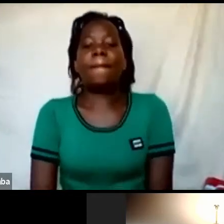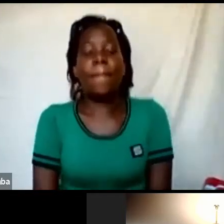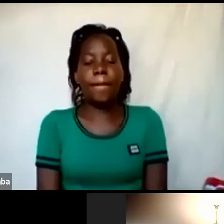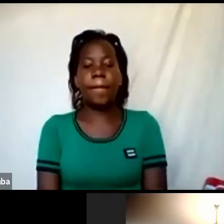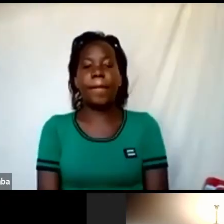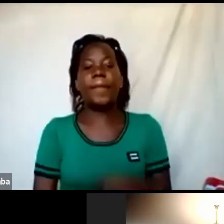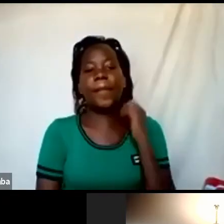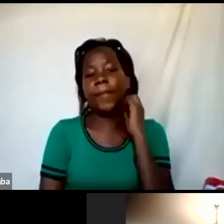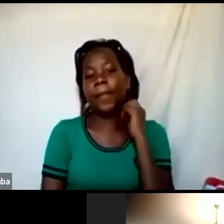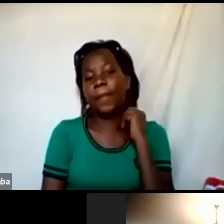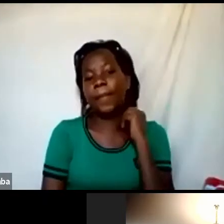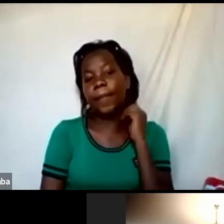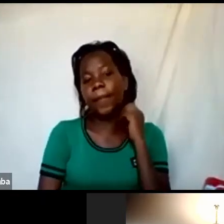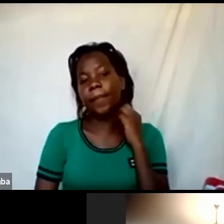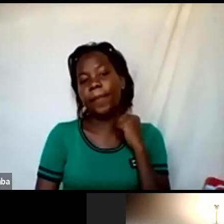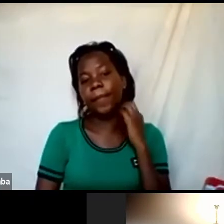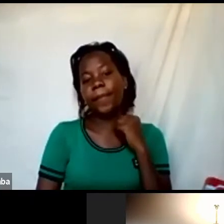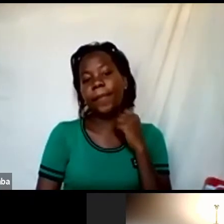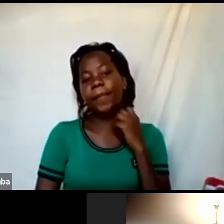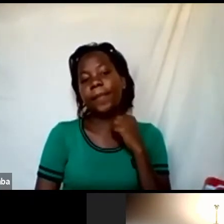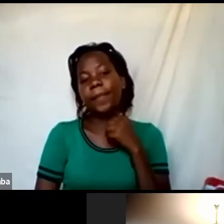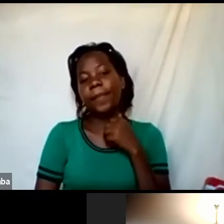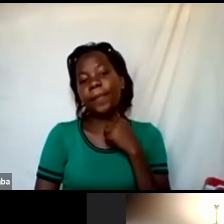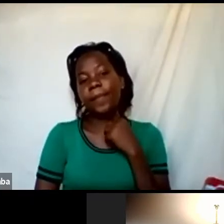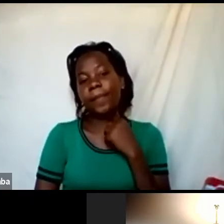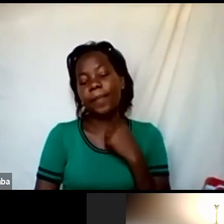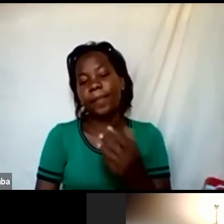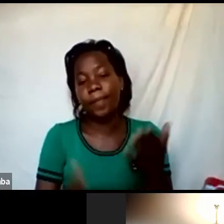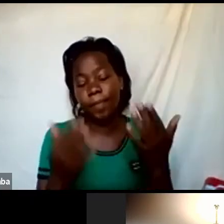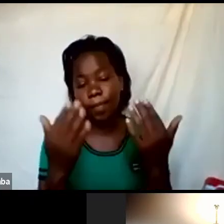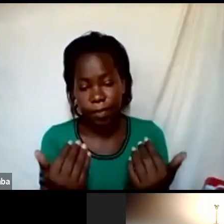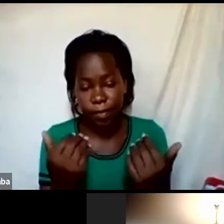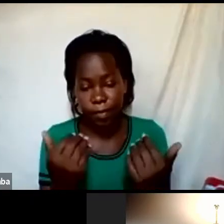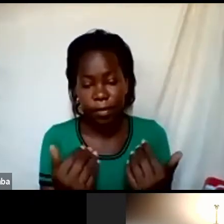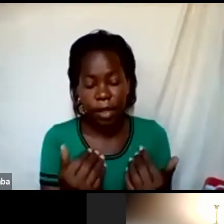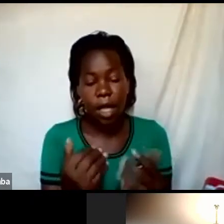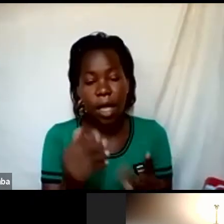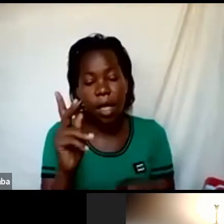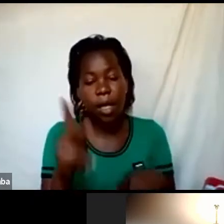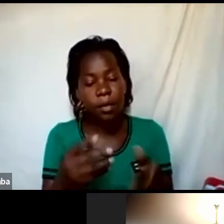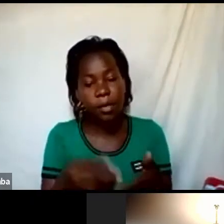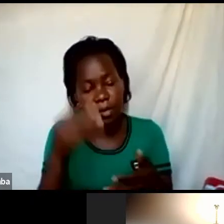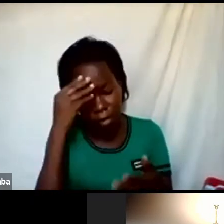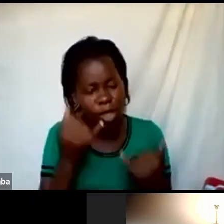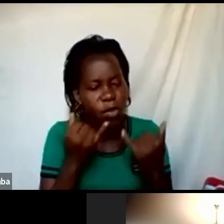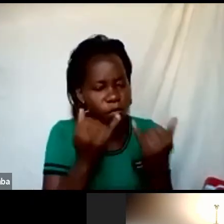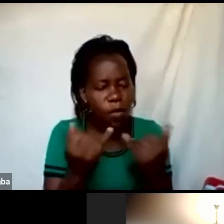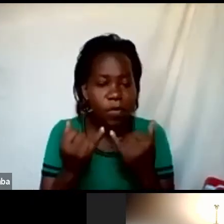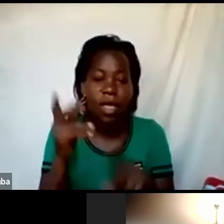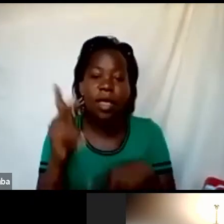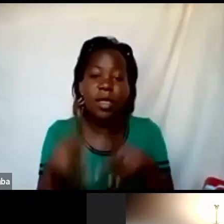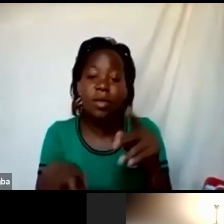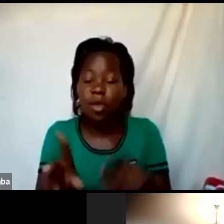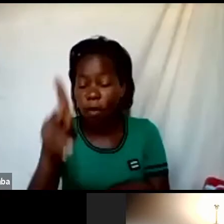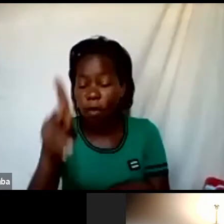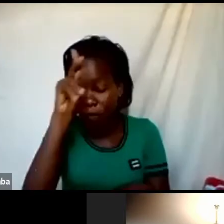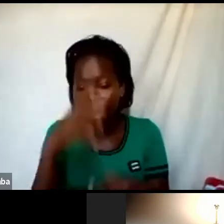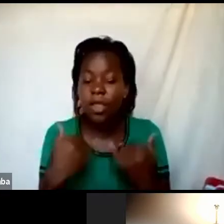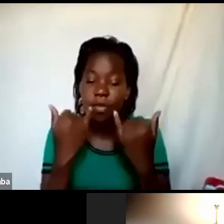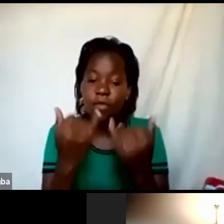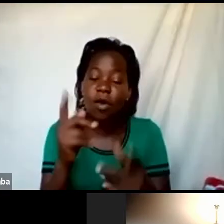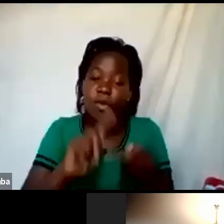small money, but start with the audience. Convince the audience of people you've studied with. Convince the audience of people in your village. Convince your